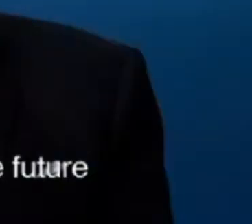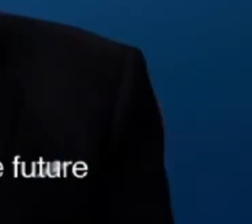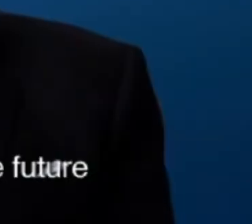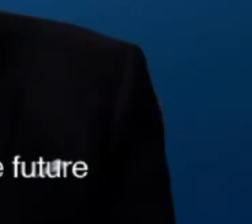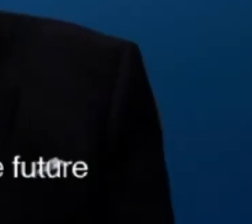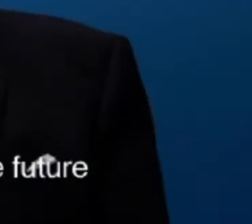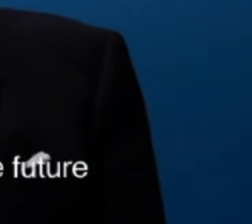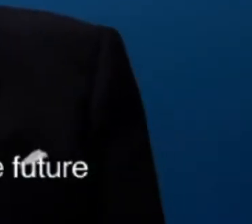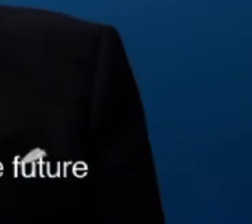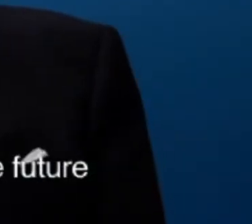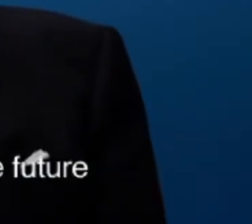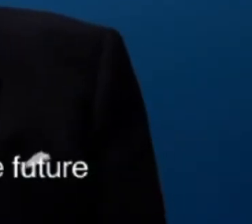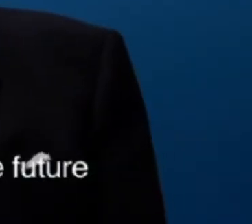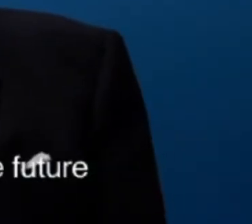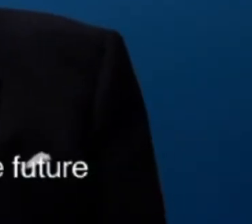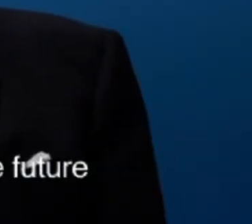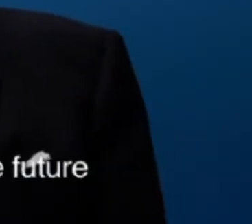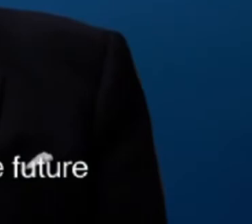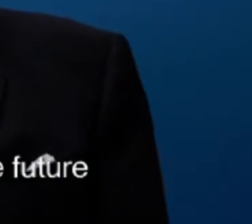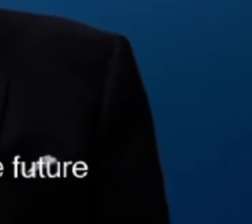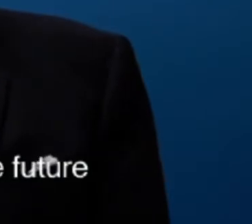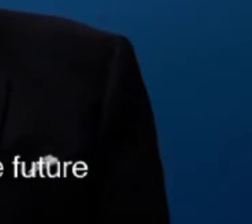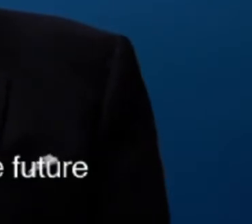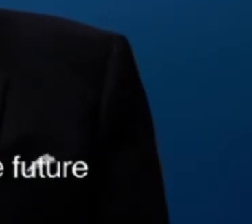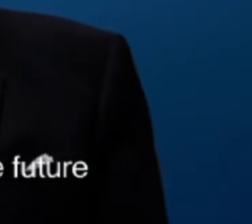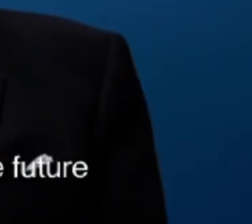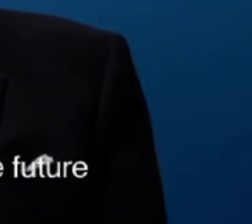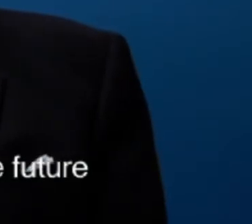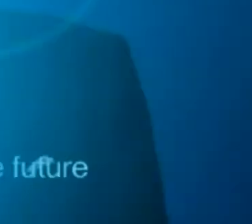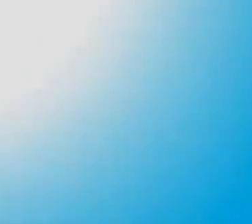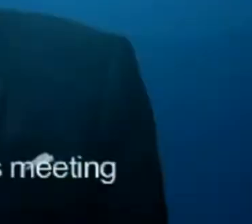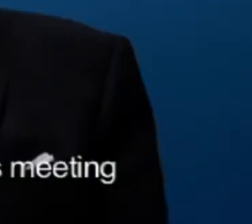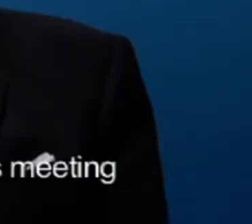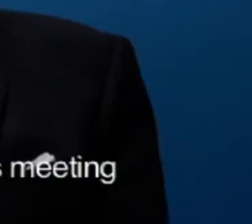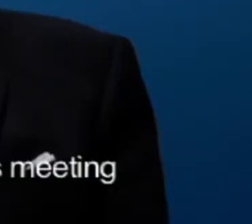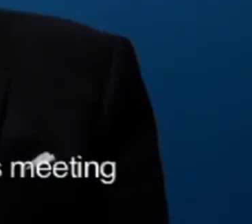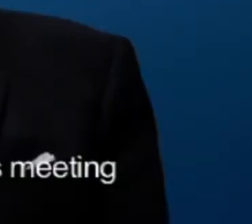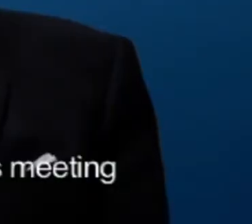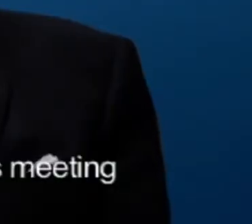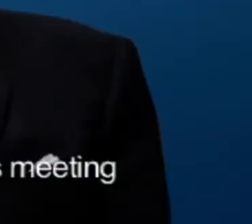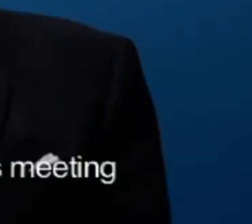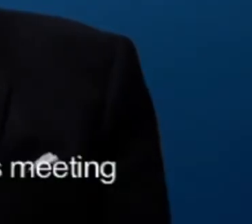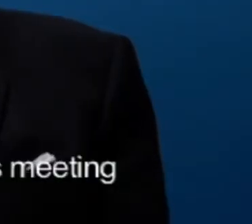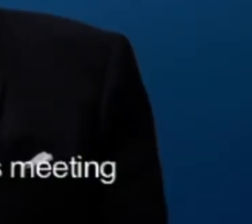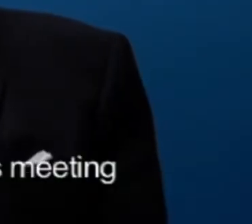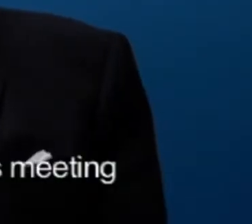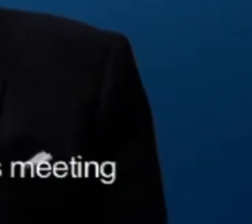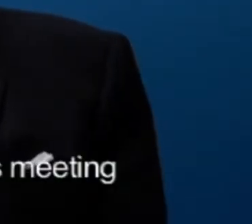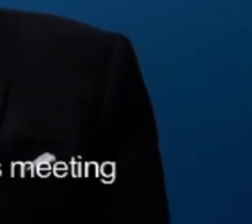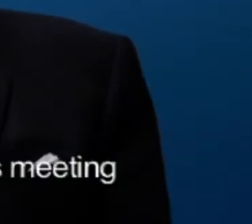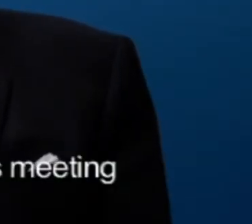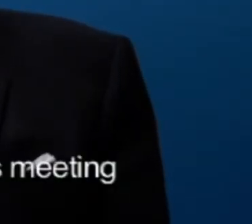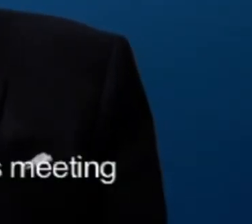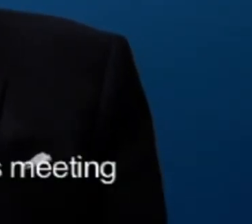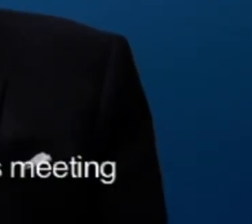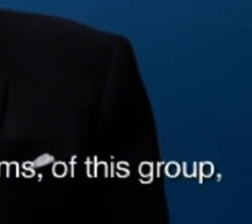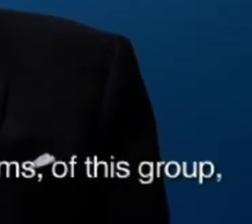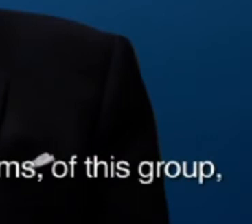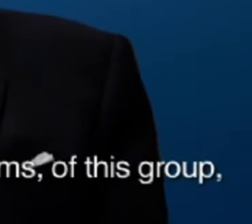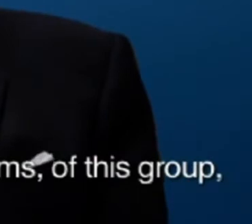doing. We have to today think about the future. And we should come together at this